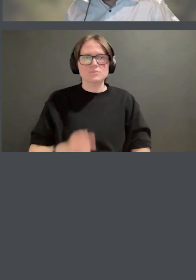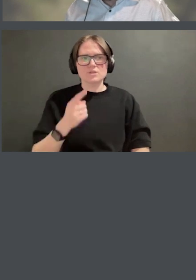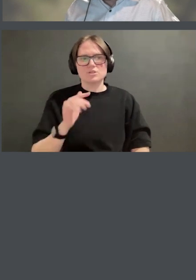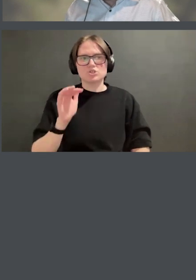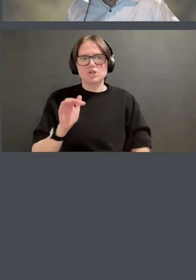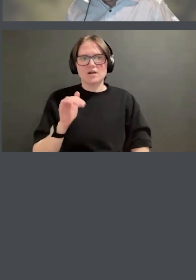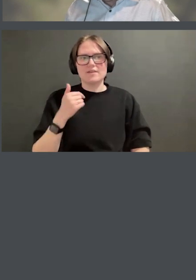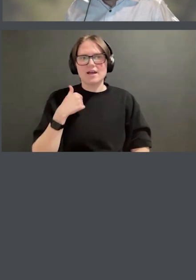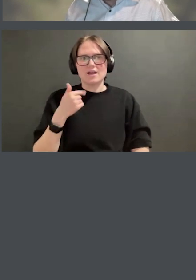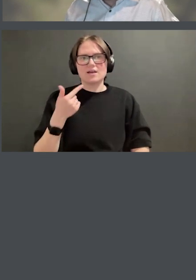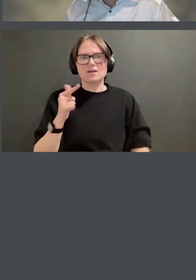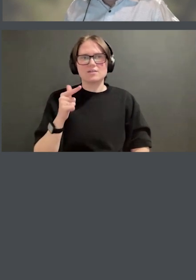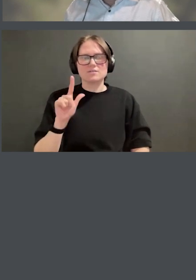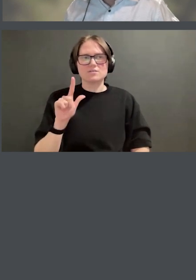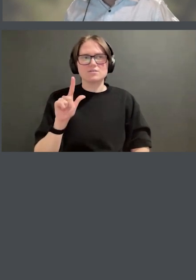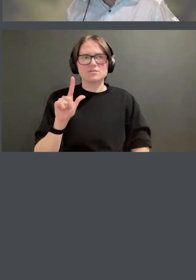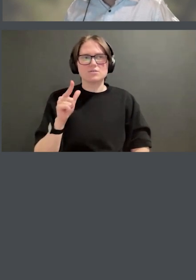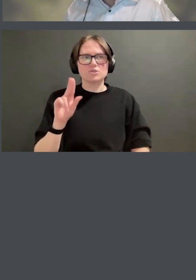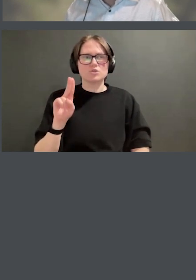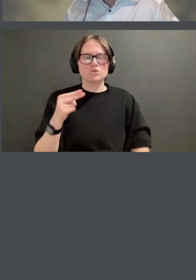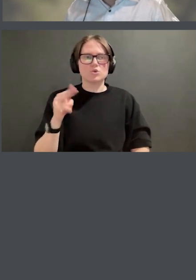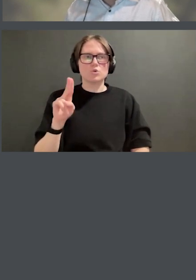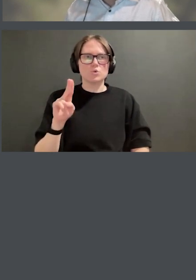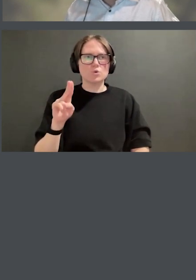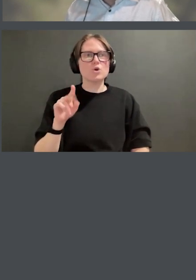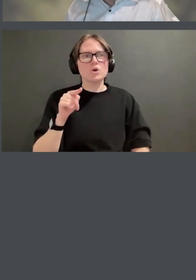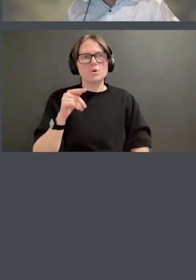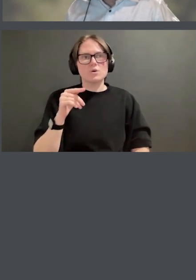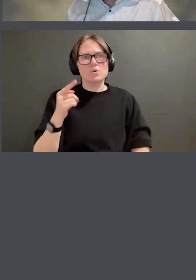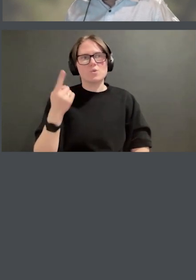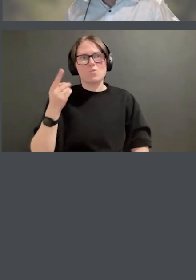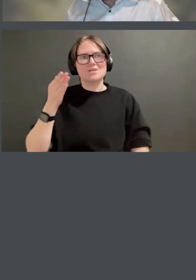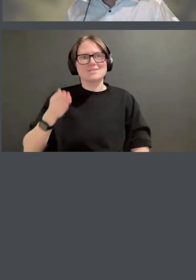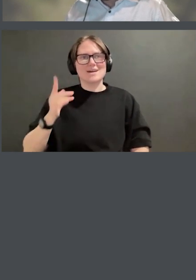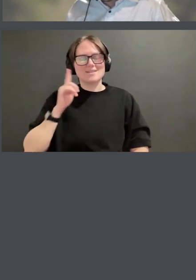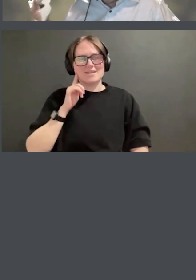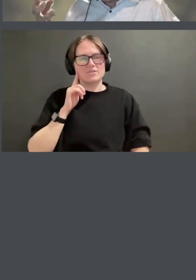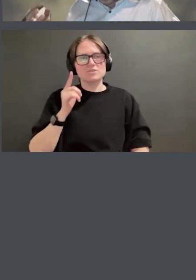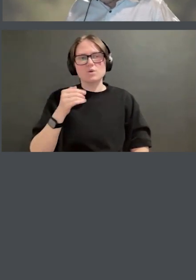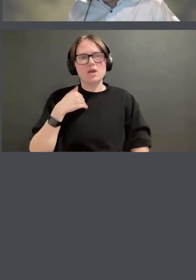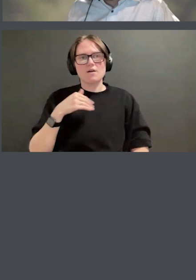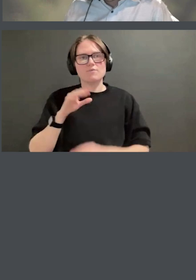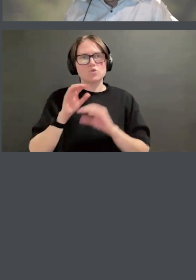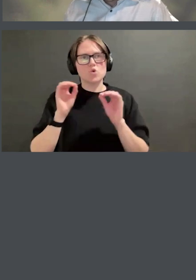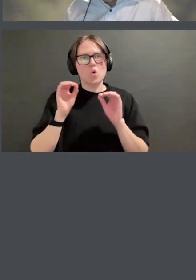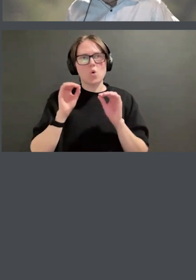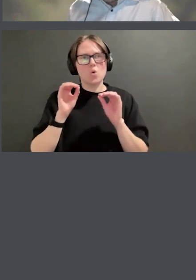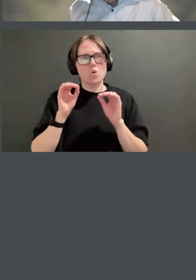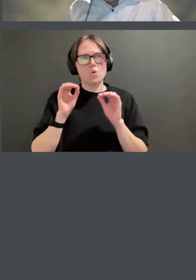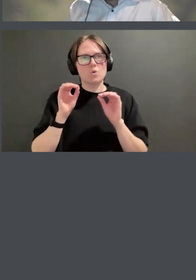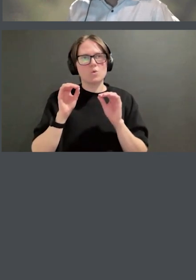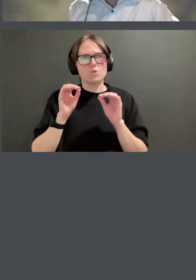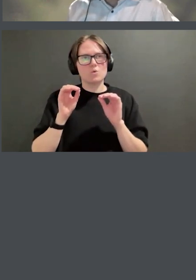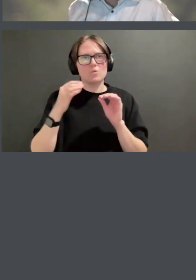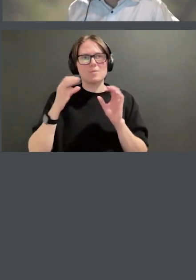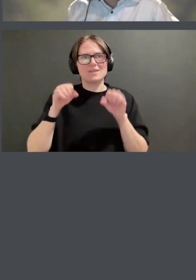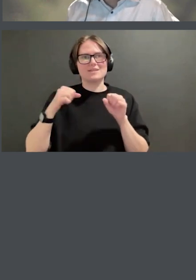has LUHU or single-sided deafness, where they have no ability to benefit from amplification in